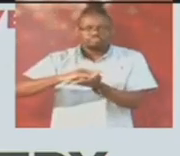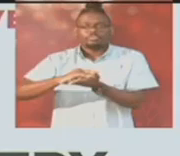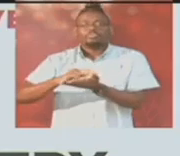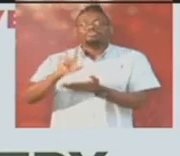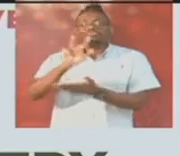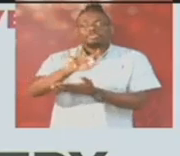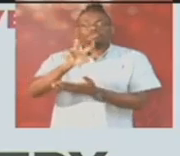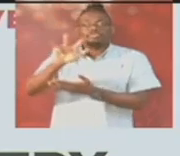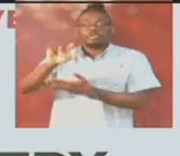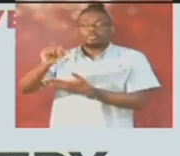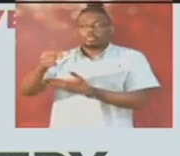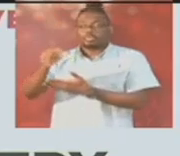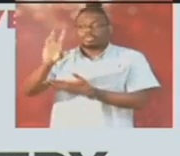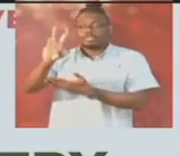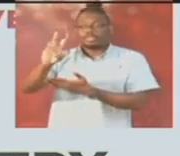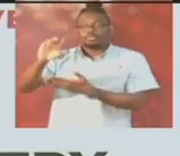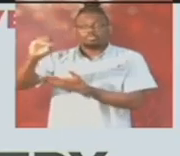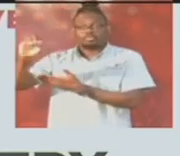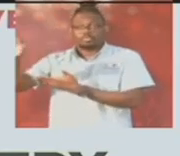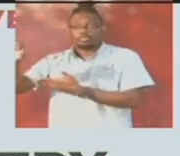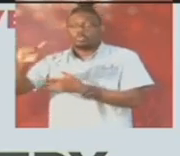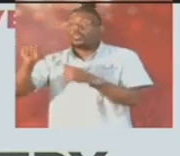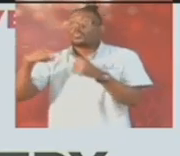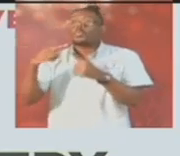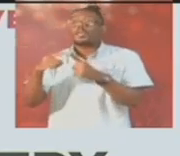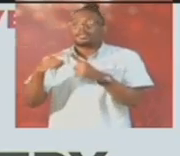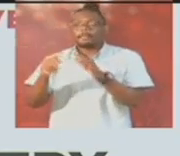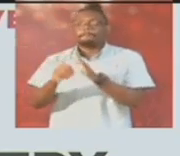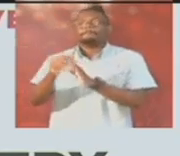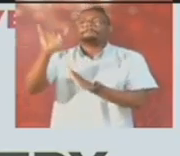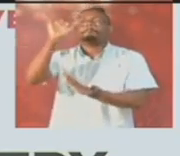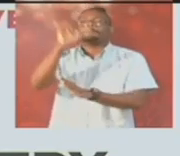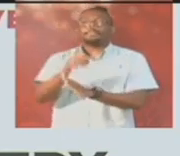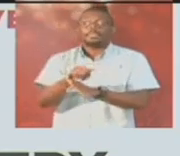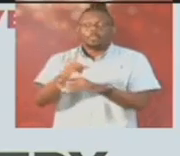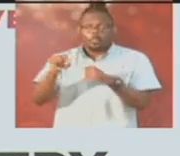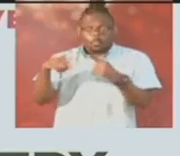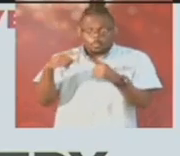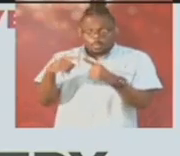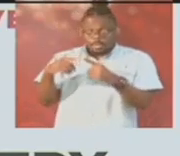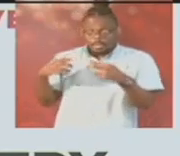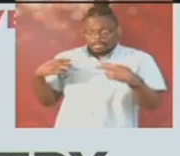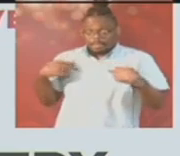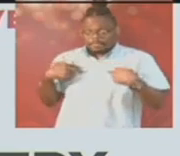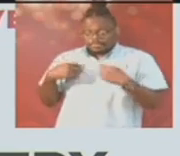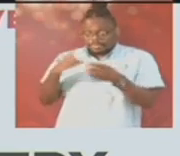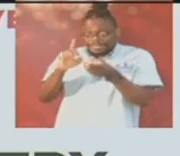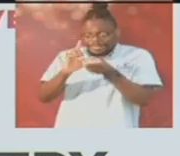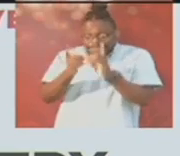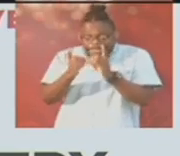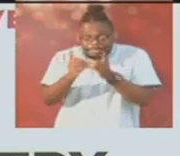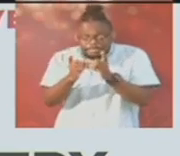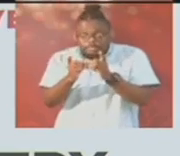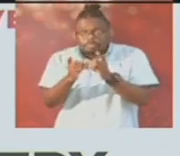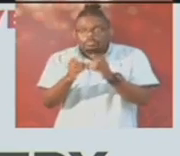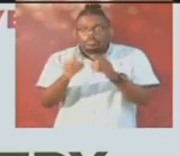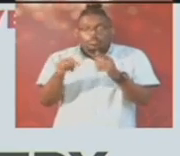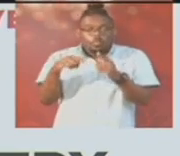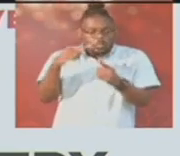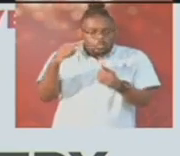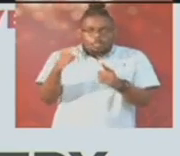May. When we have that confirmed date and a confirmed date to start that